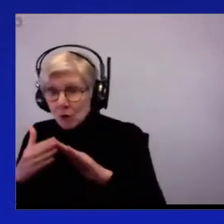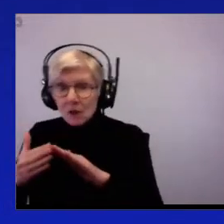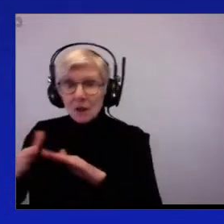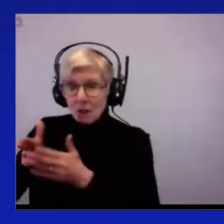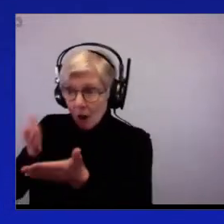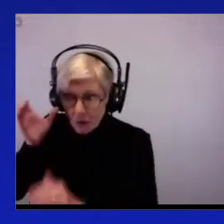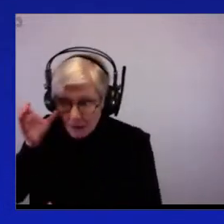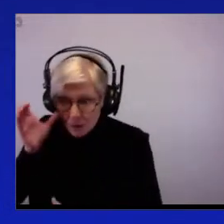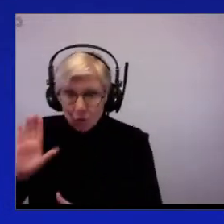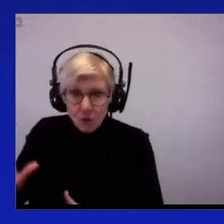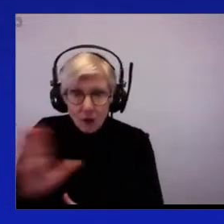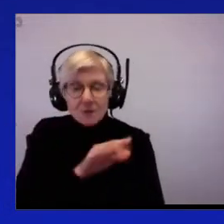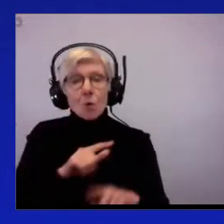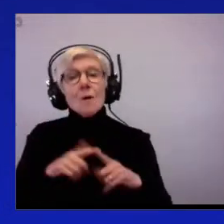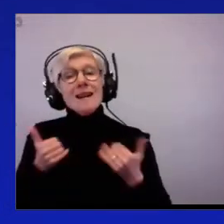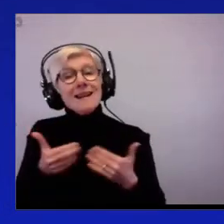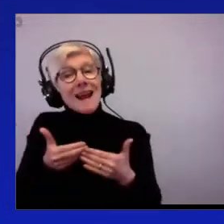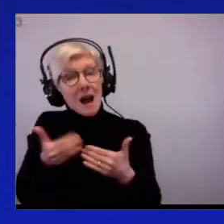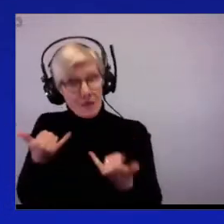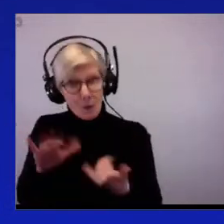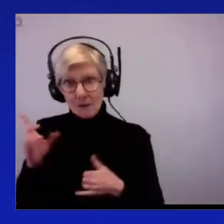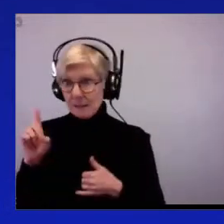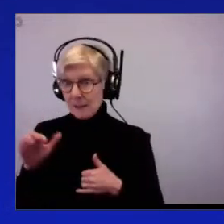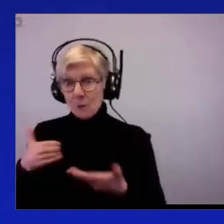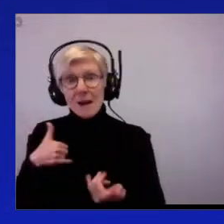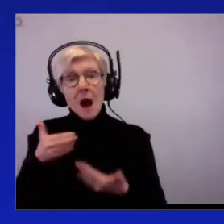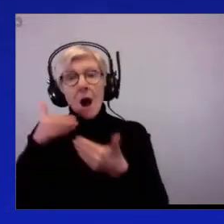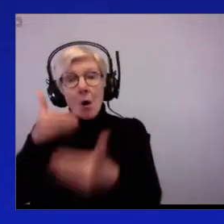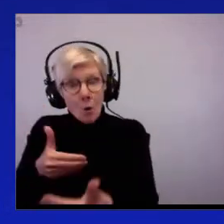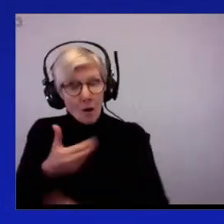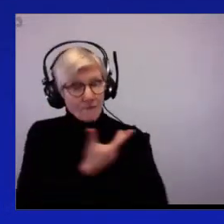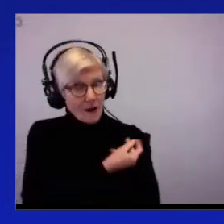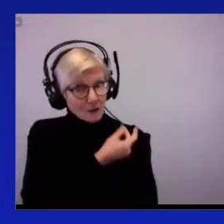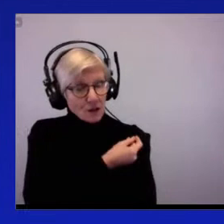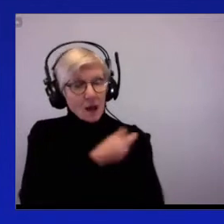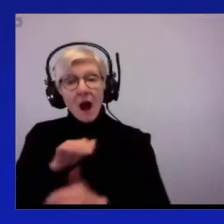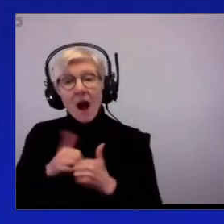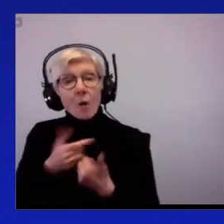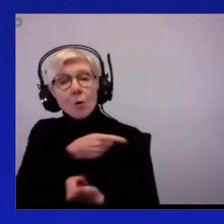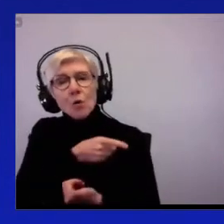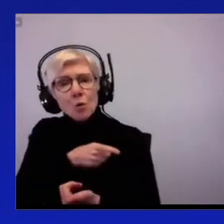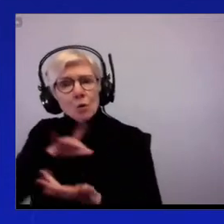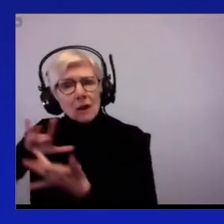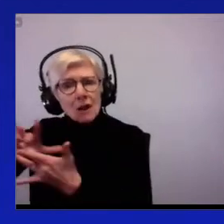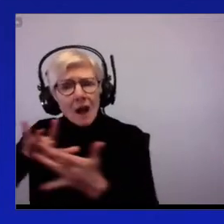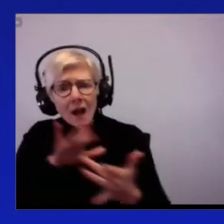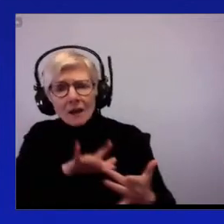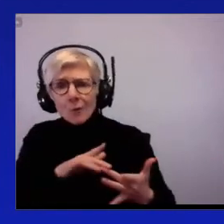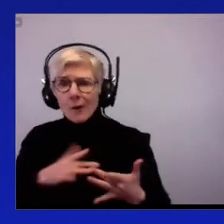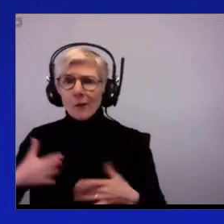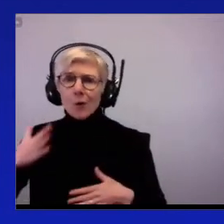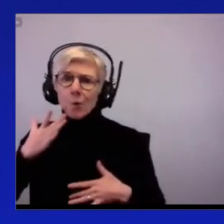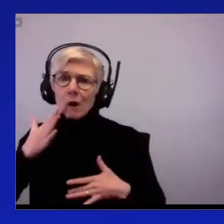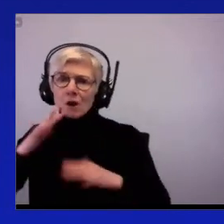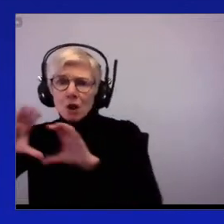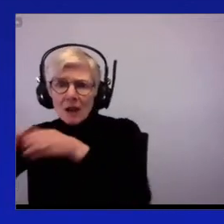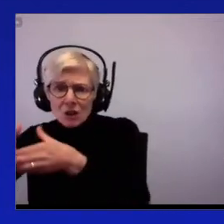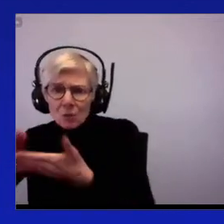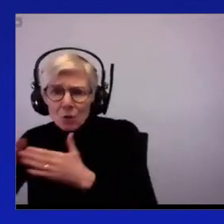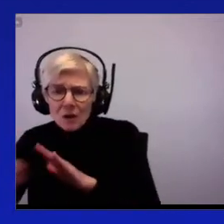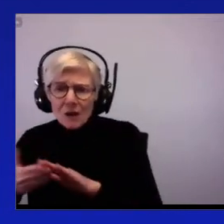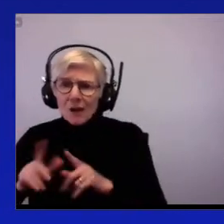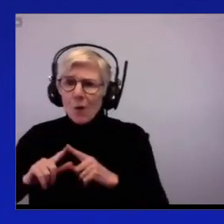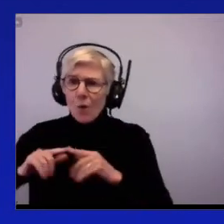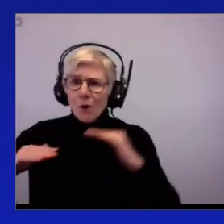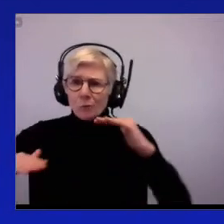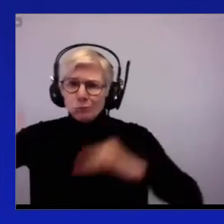the vaccination efforts in low income or racialized communities? So, we have a very good thing going with being able to